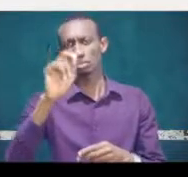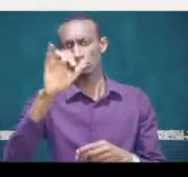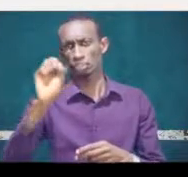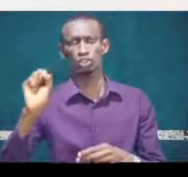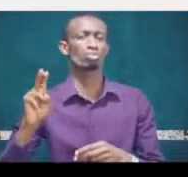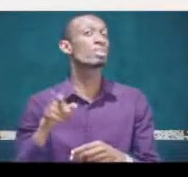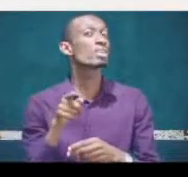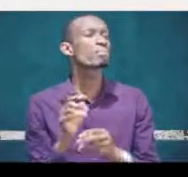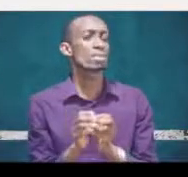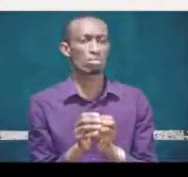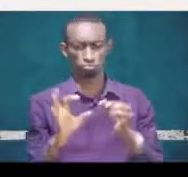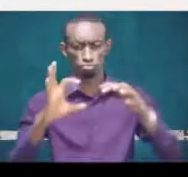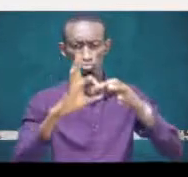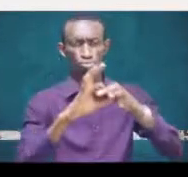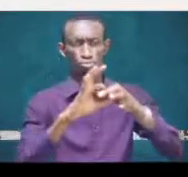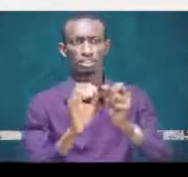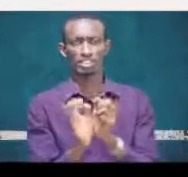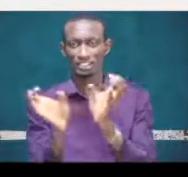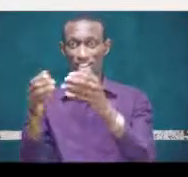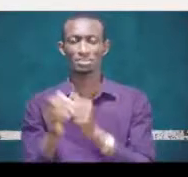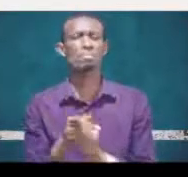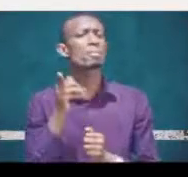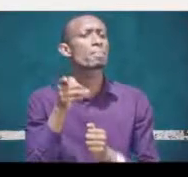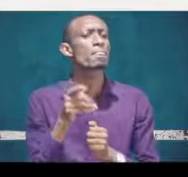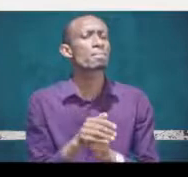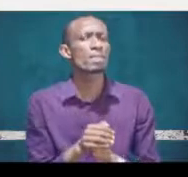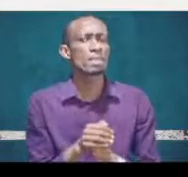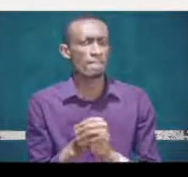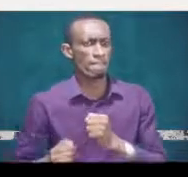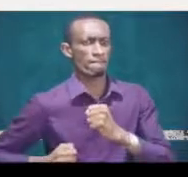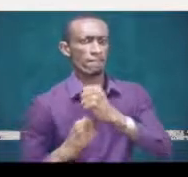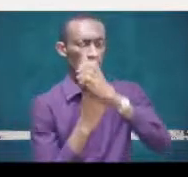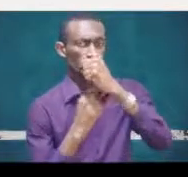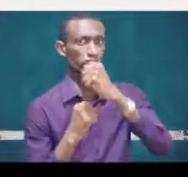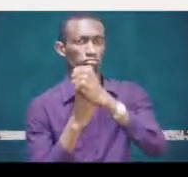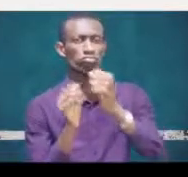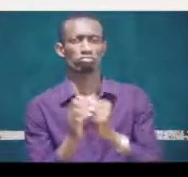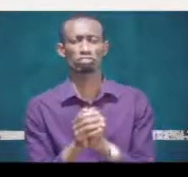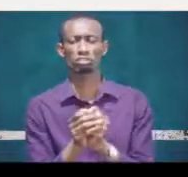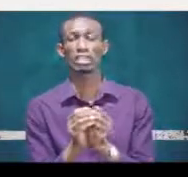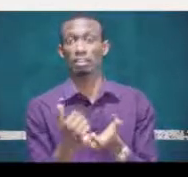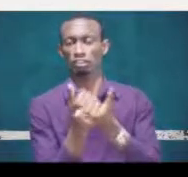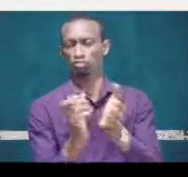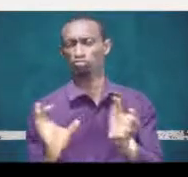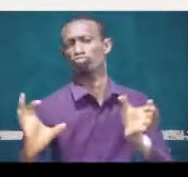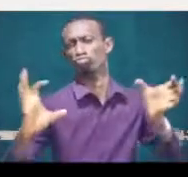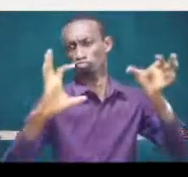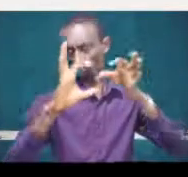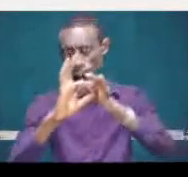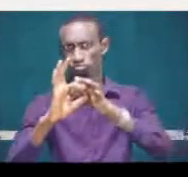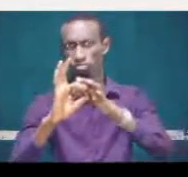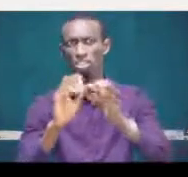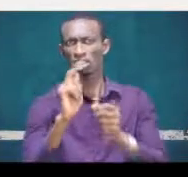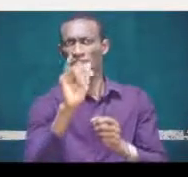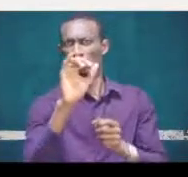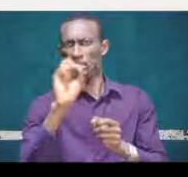are specialized to provide protection, to store fat, and even to provide circulatory function